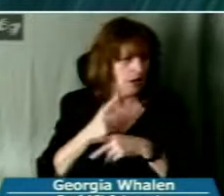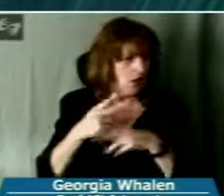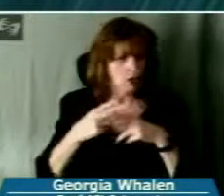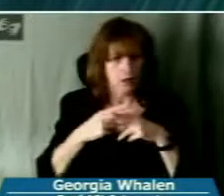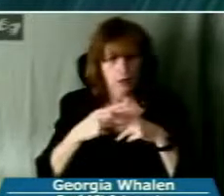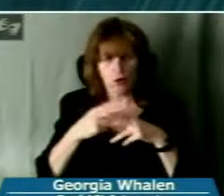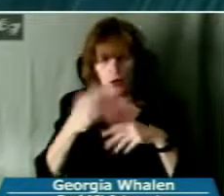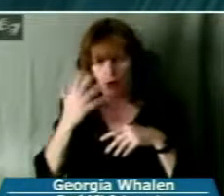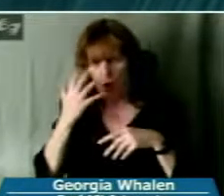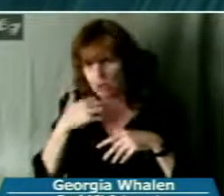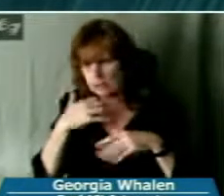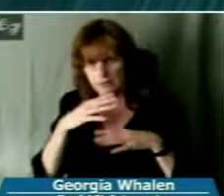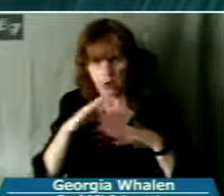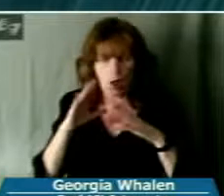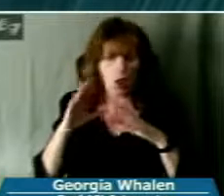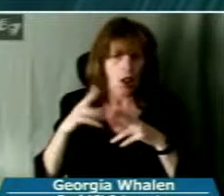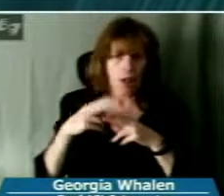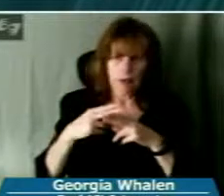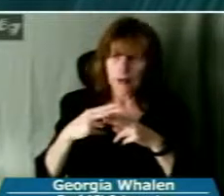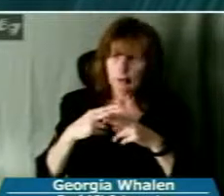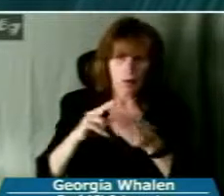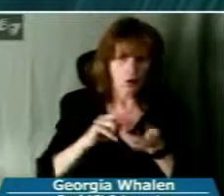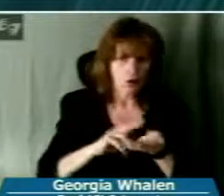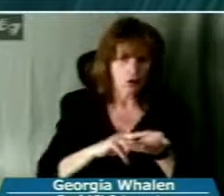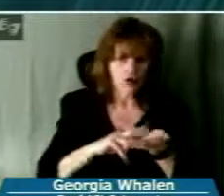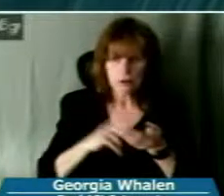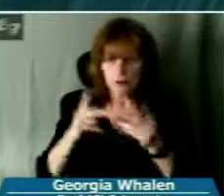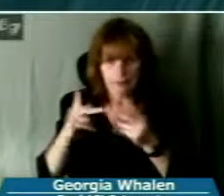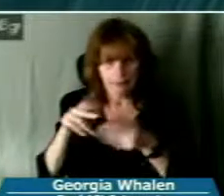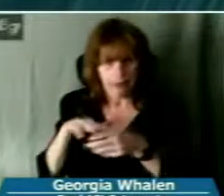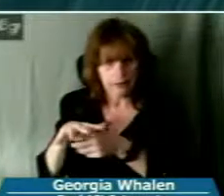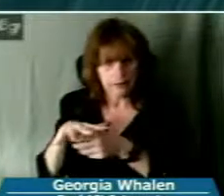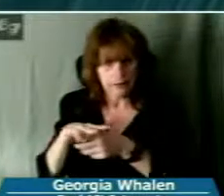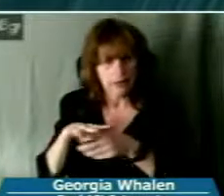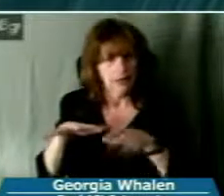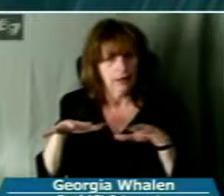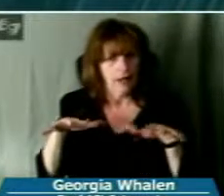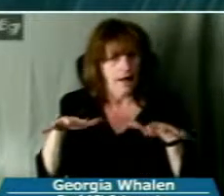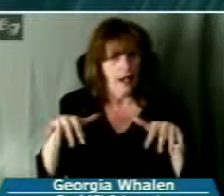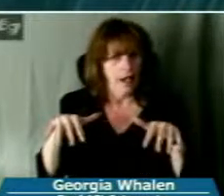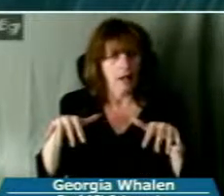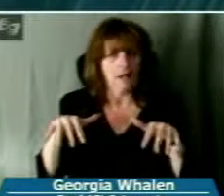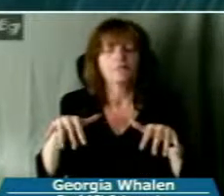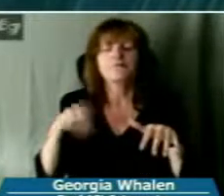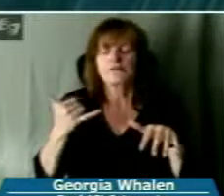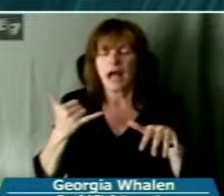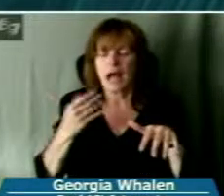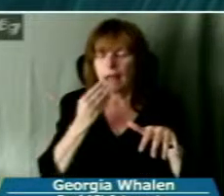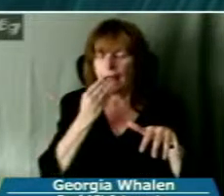to get back on to those efforts.